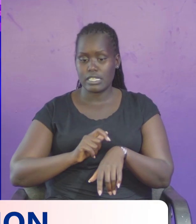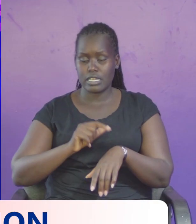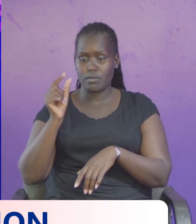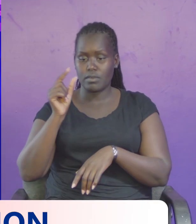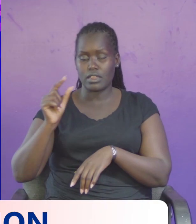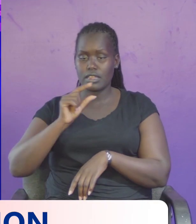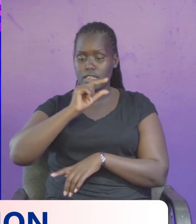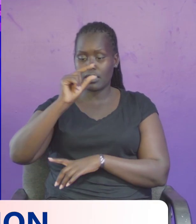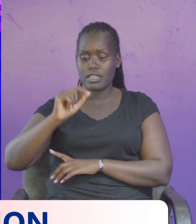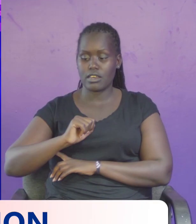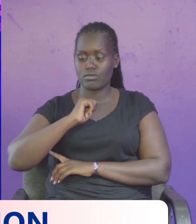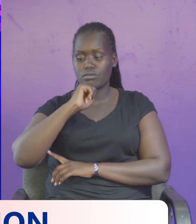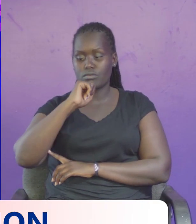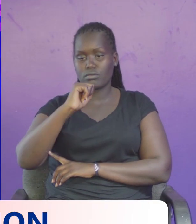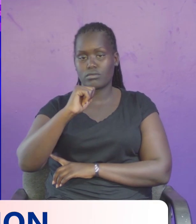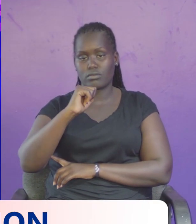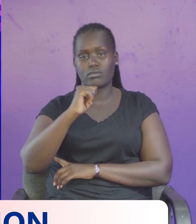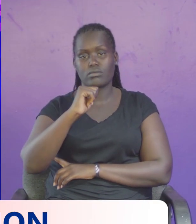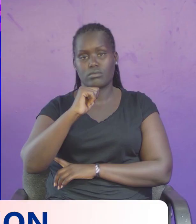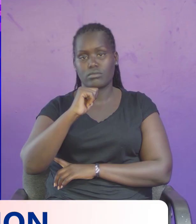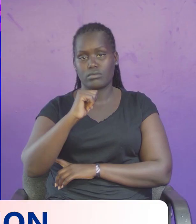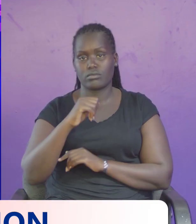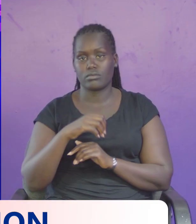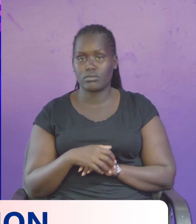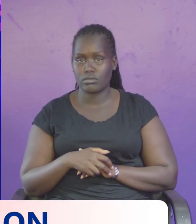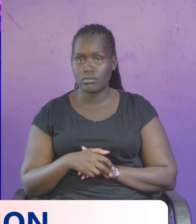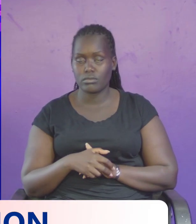Zs were on